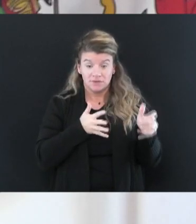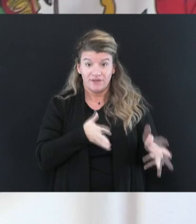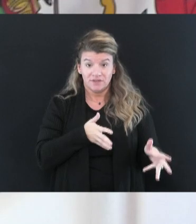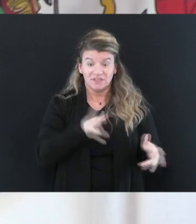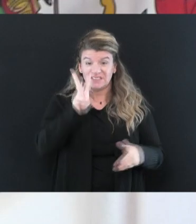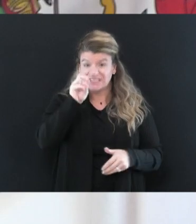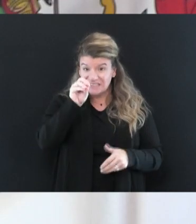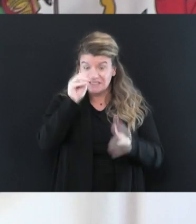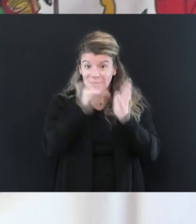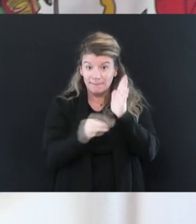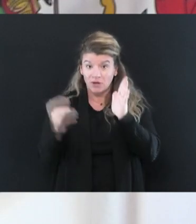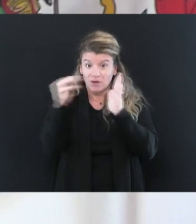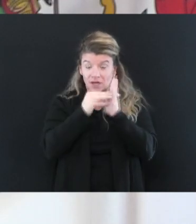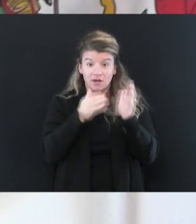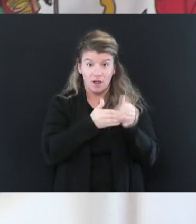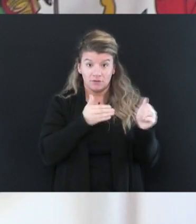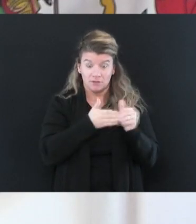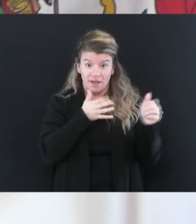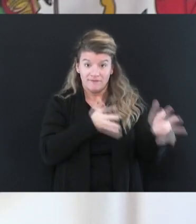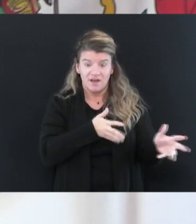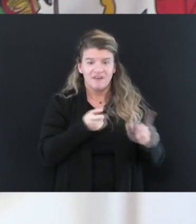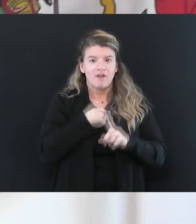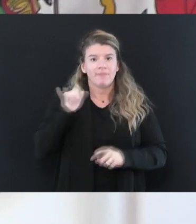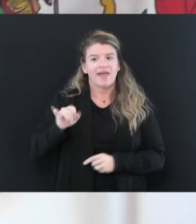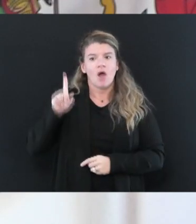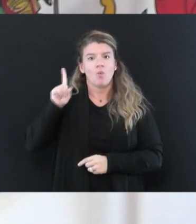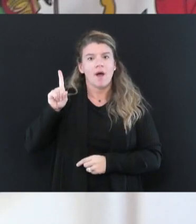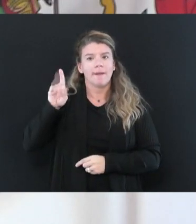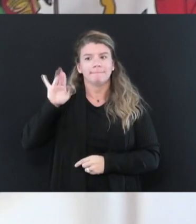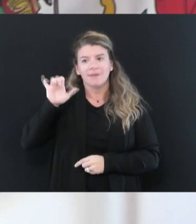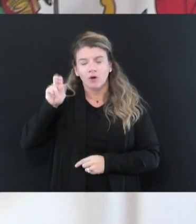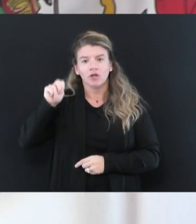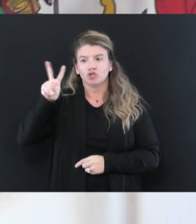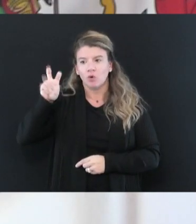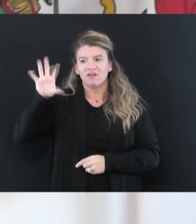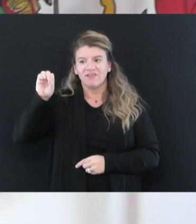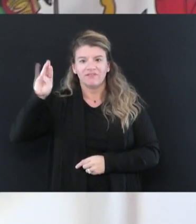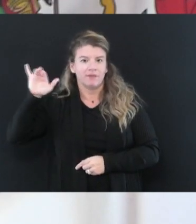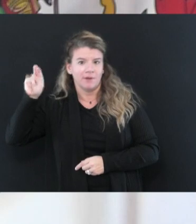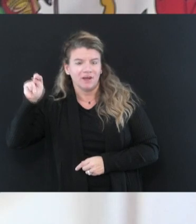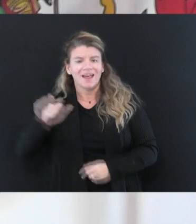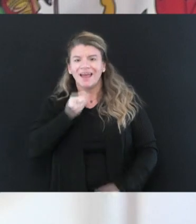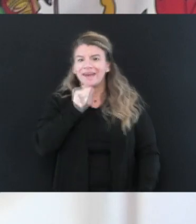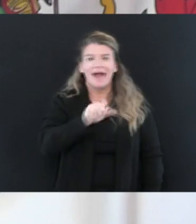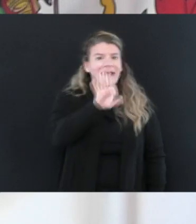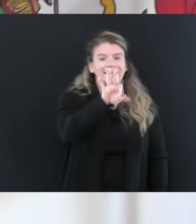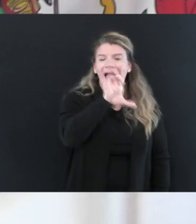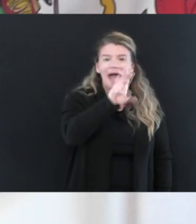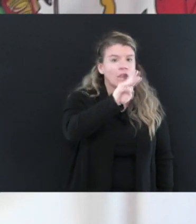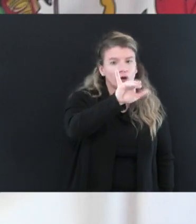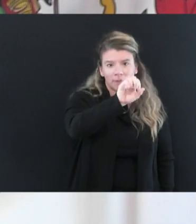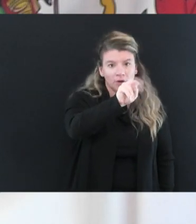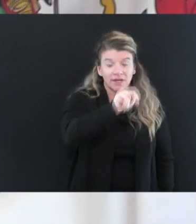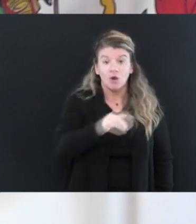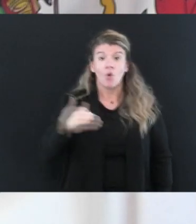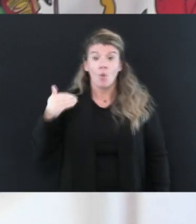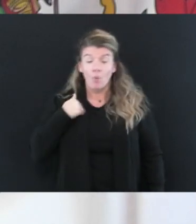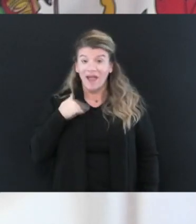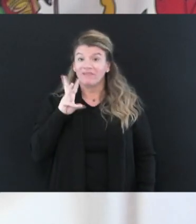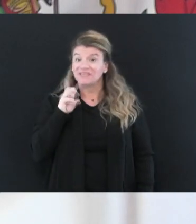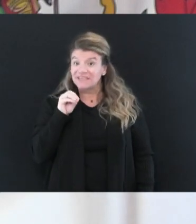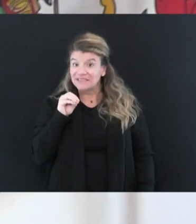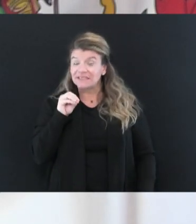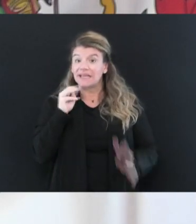CARES money of the $1.25 billion, not $900 million. We've got $60